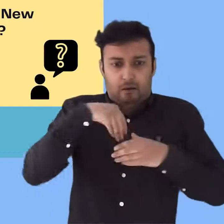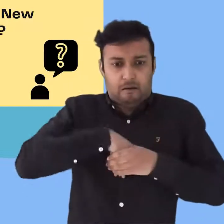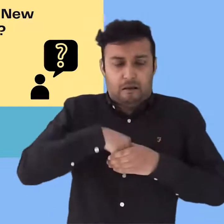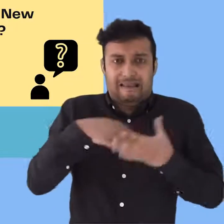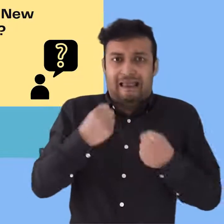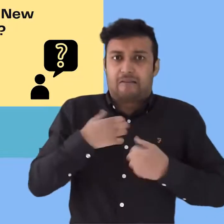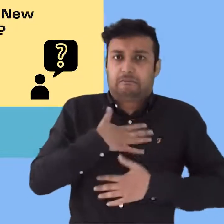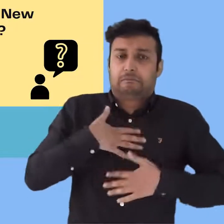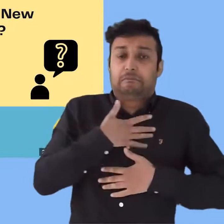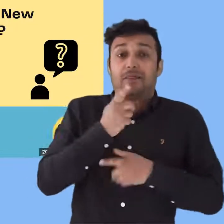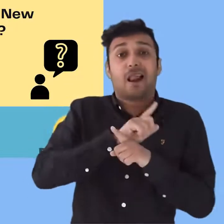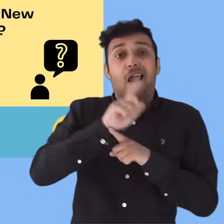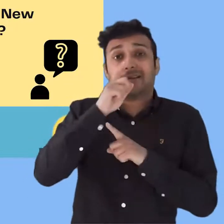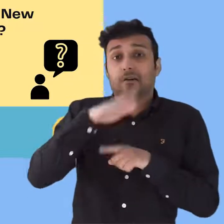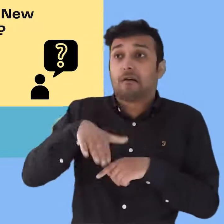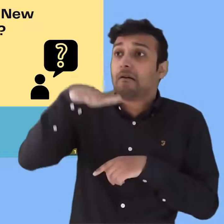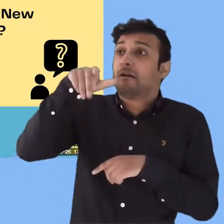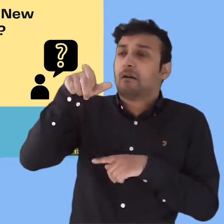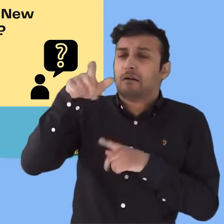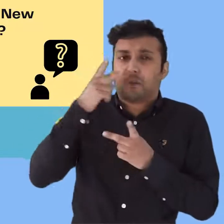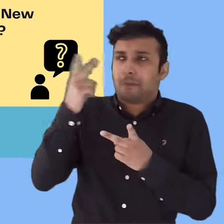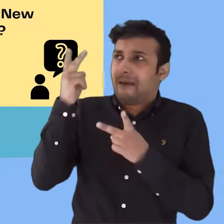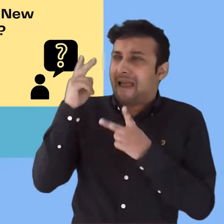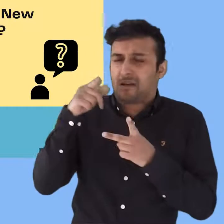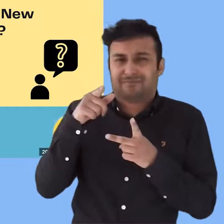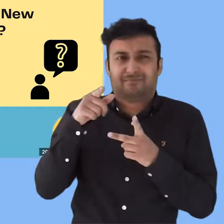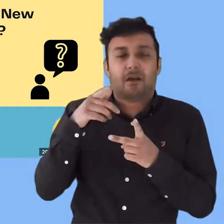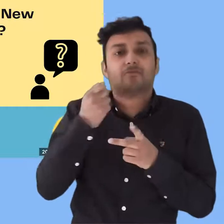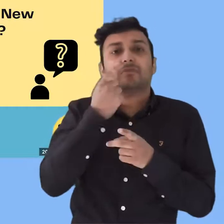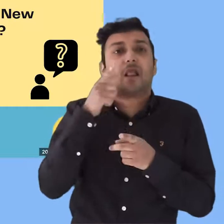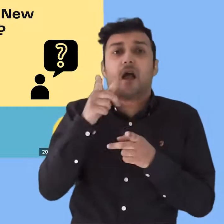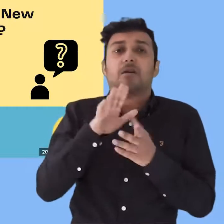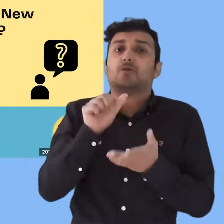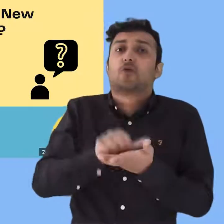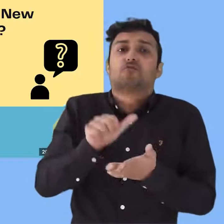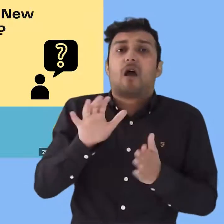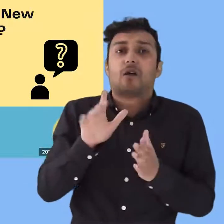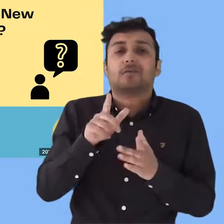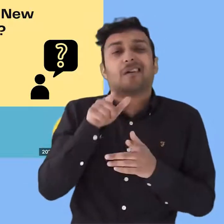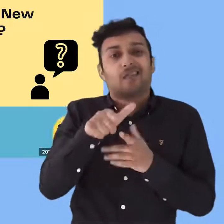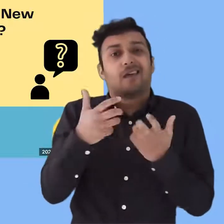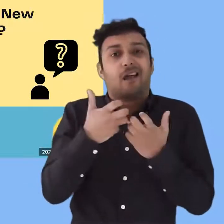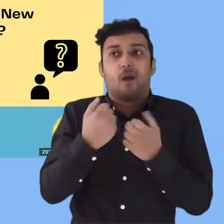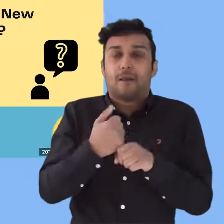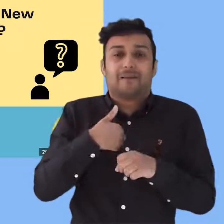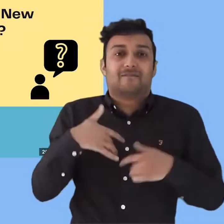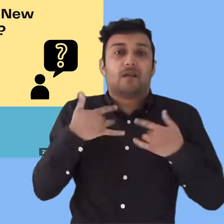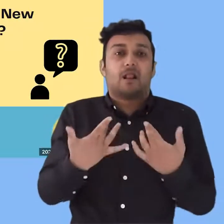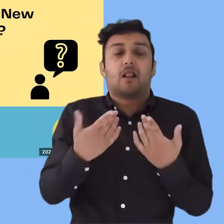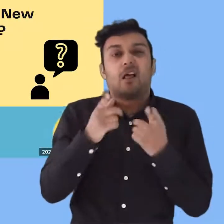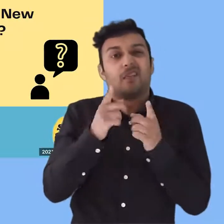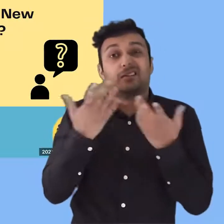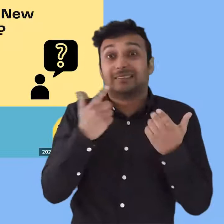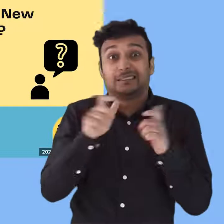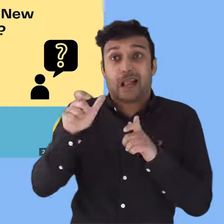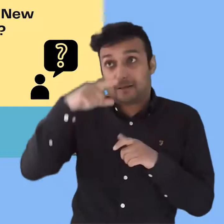right. And it made me feel this way. And that's something that people still remember. So that's something I would encourage you to think about